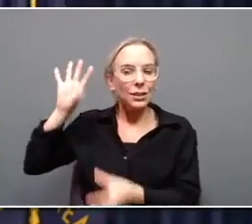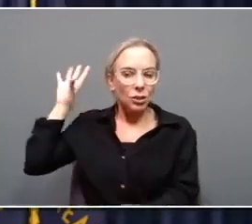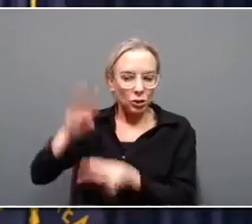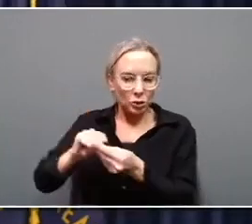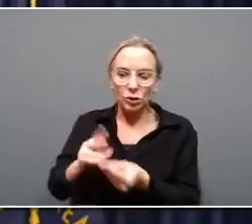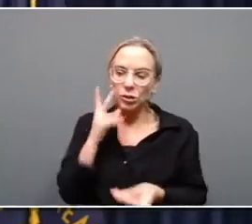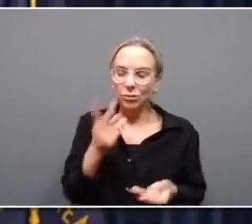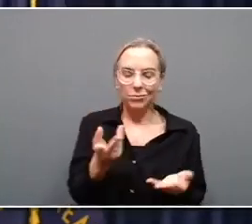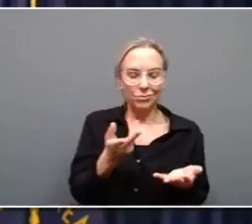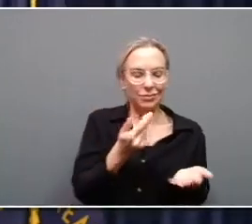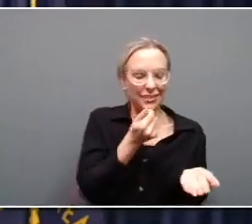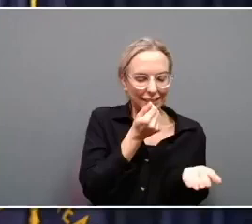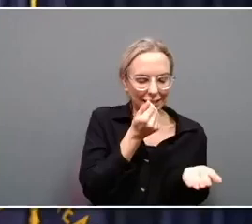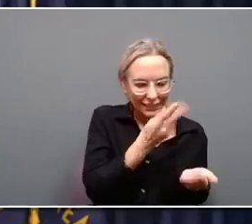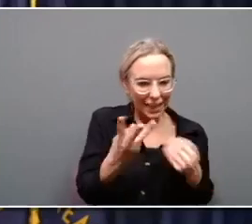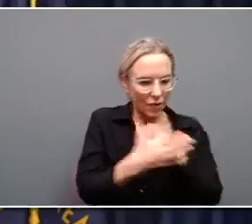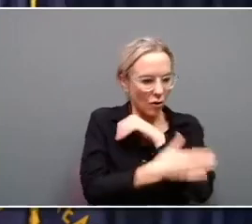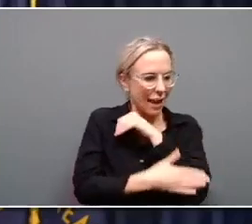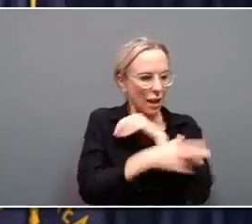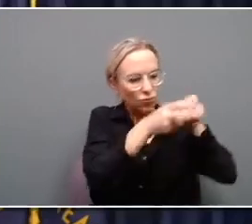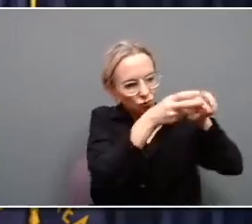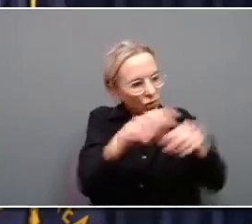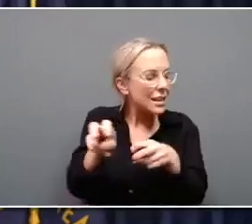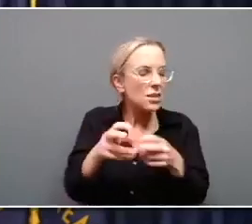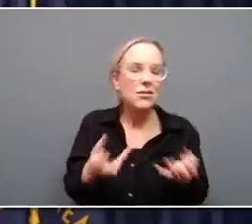counties switch. I just hope that's a